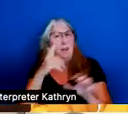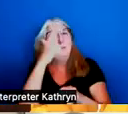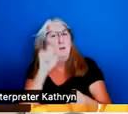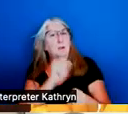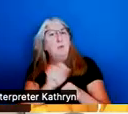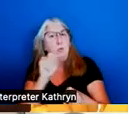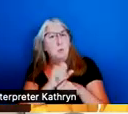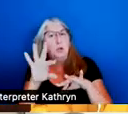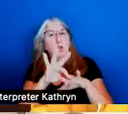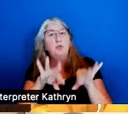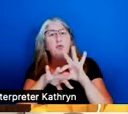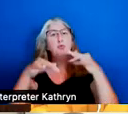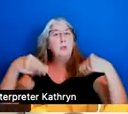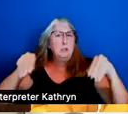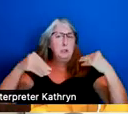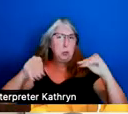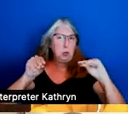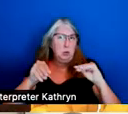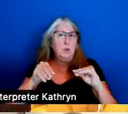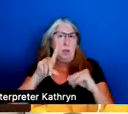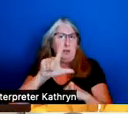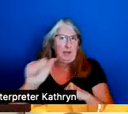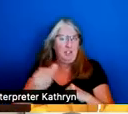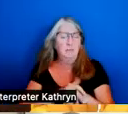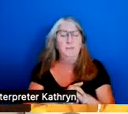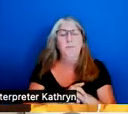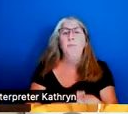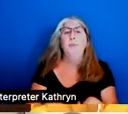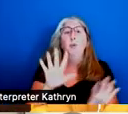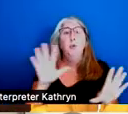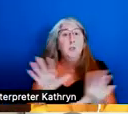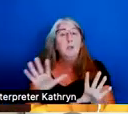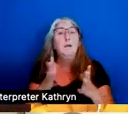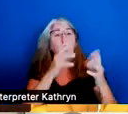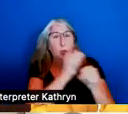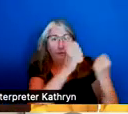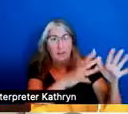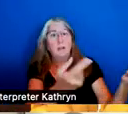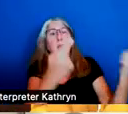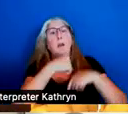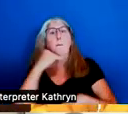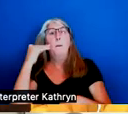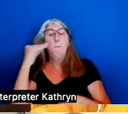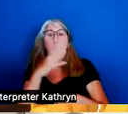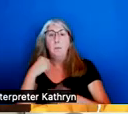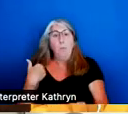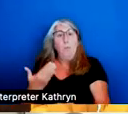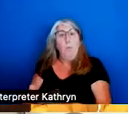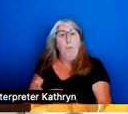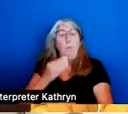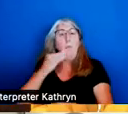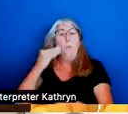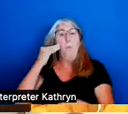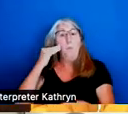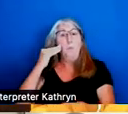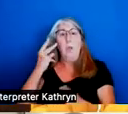store in downtown Los Angeles. So that Sunday I came back home, and when I get home,